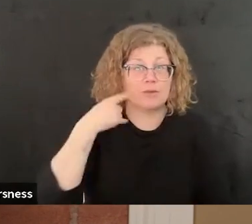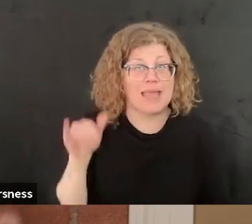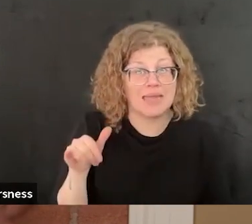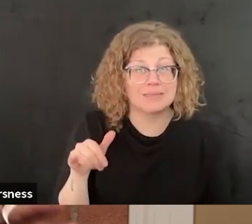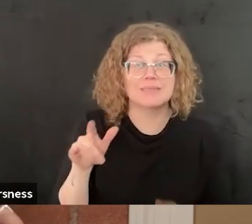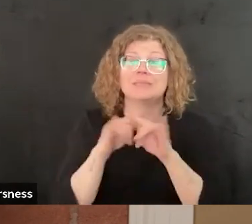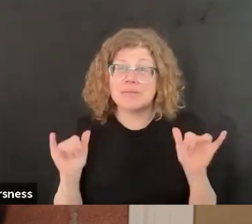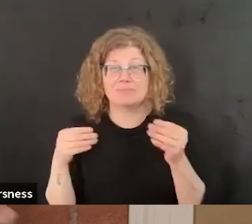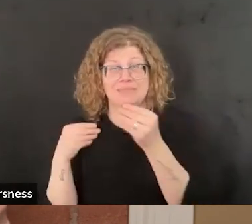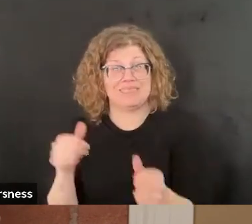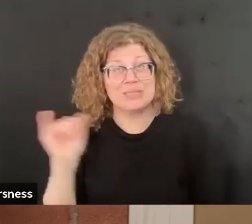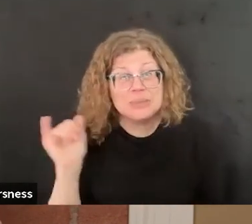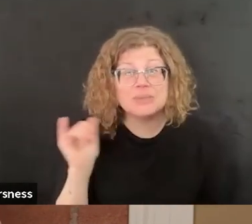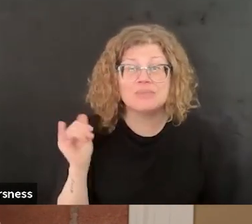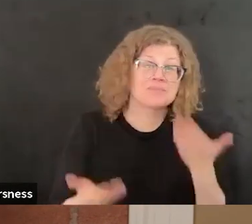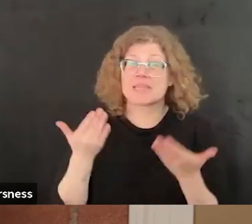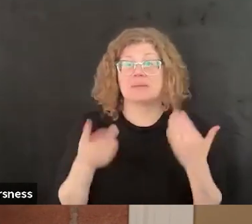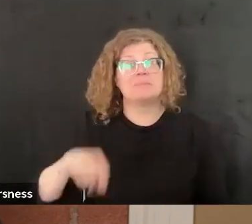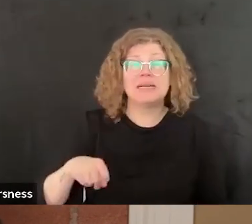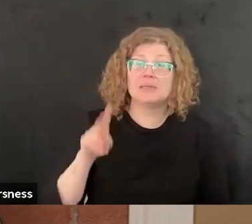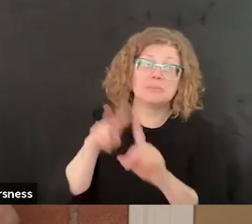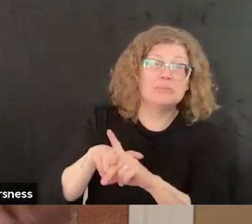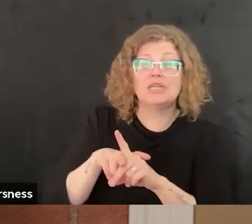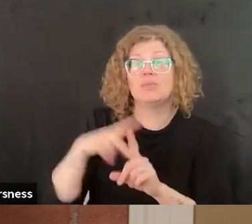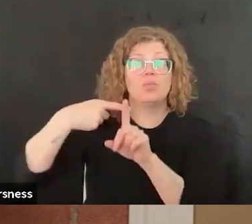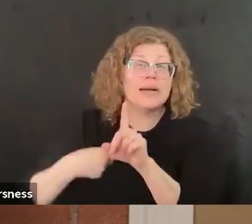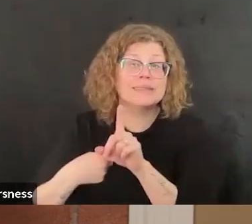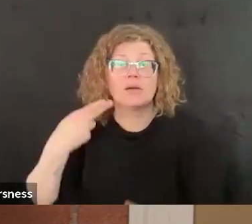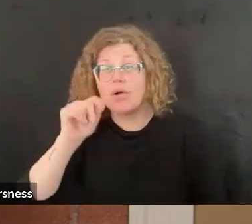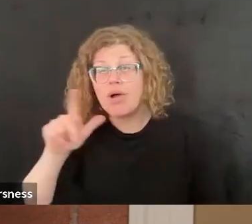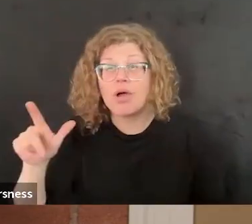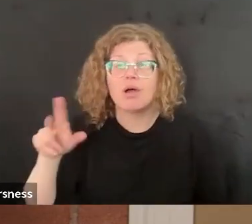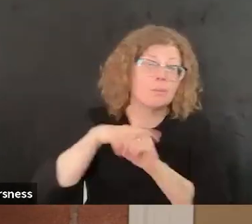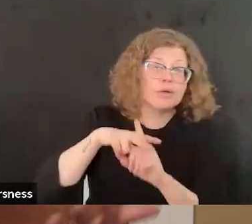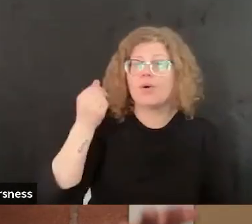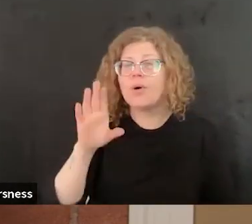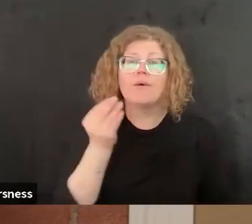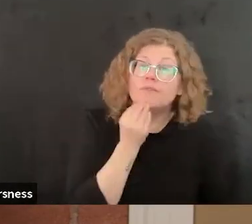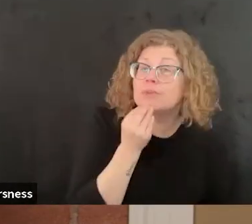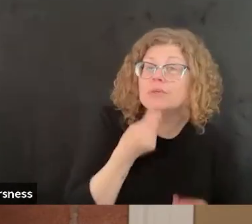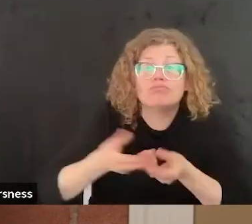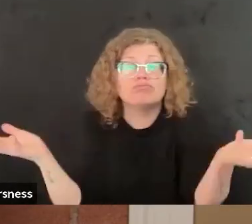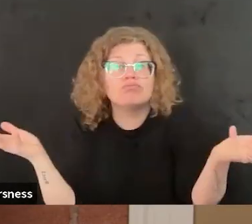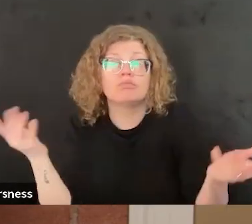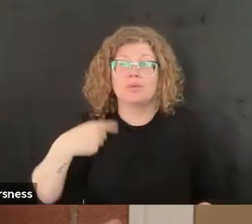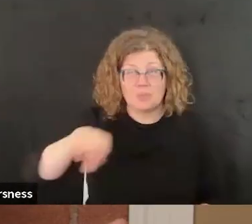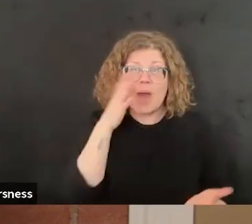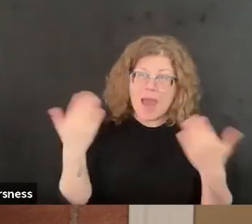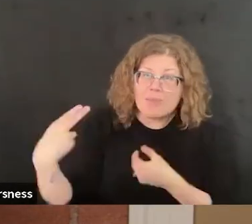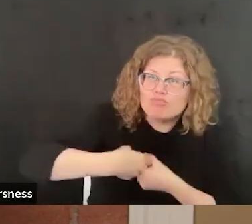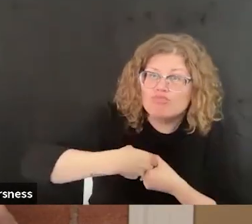appropriately. But also, there's some expenses that come with engagement. Maybe you need to rent a hall. Maybe you need to feed people, because if you feed them,